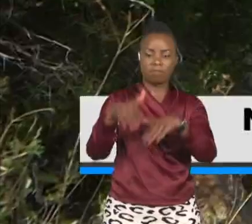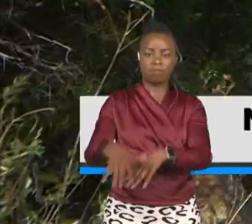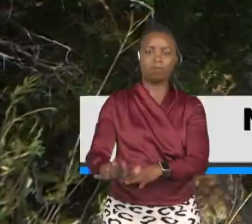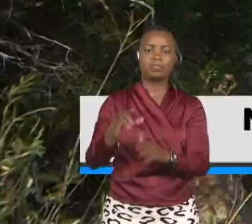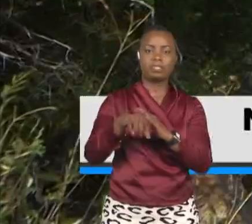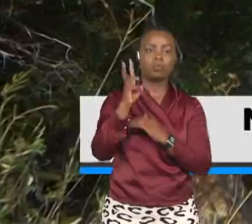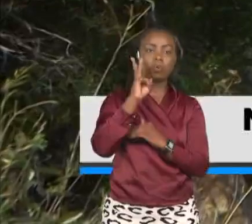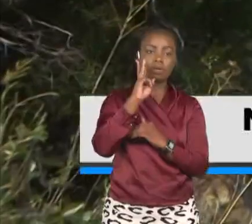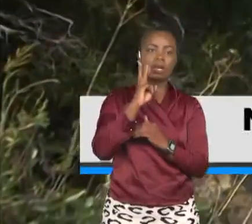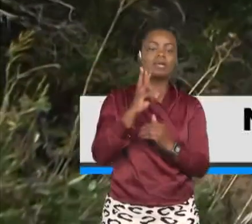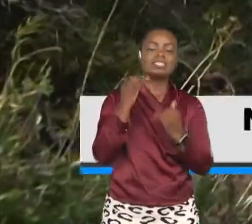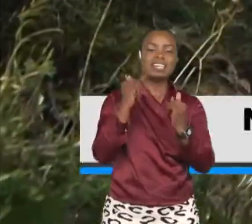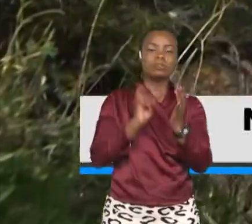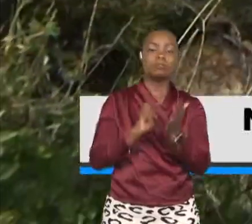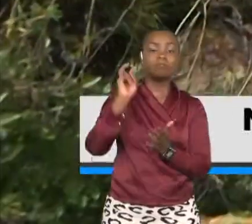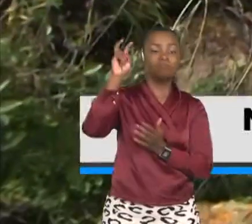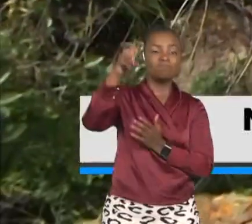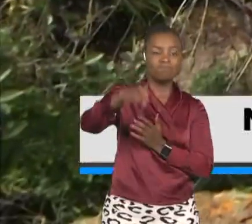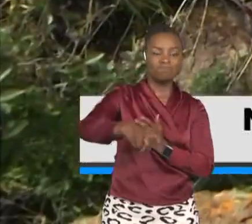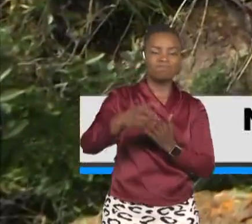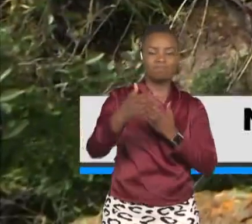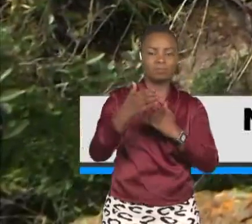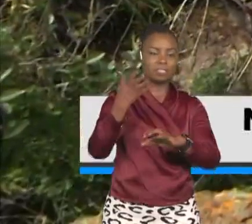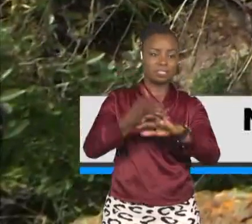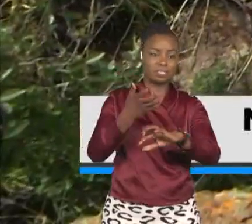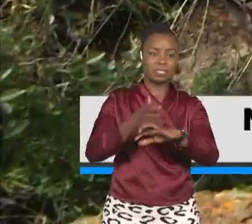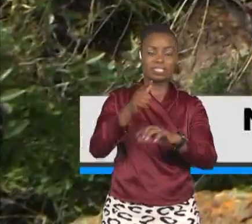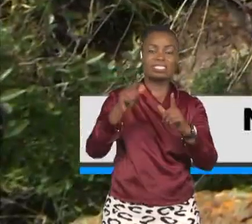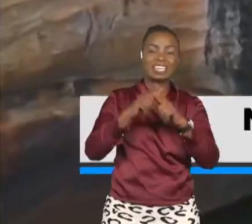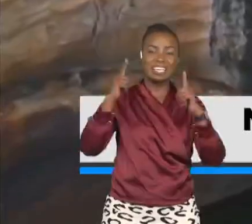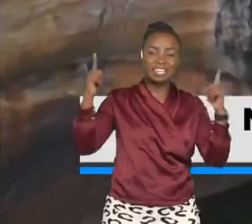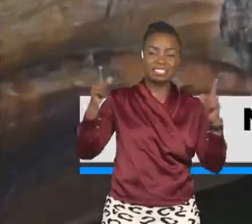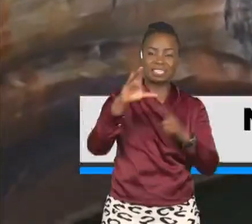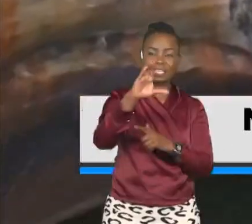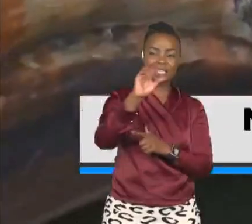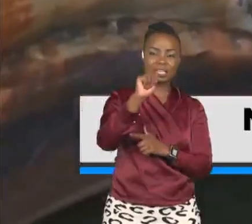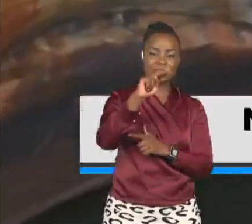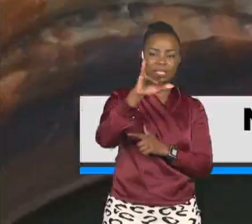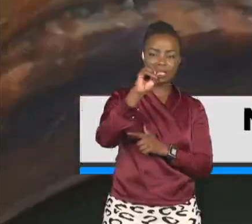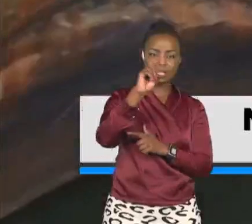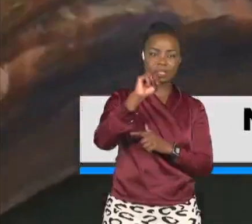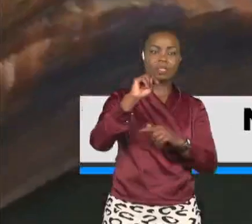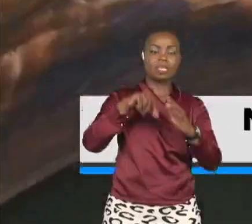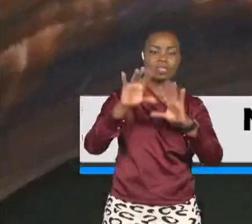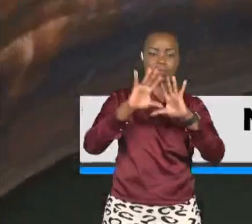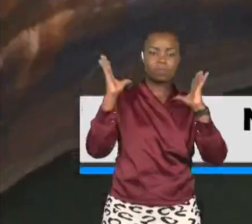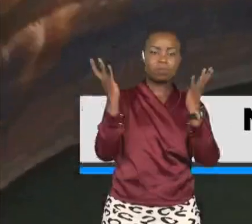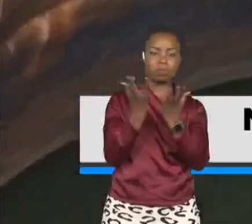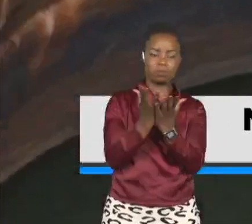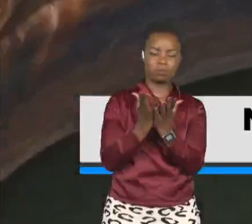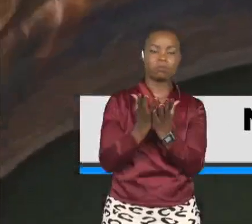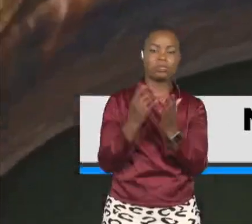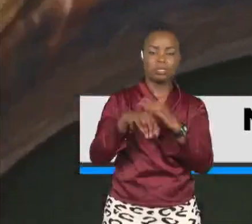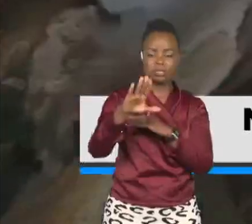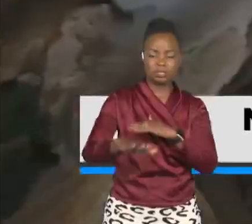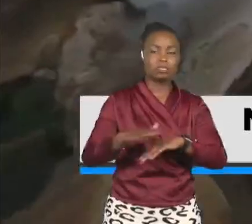basins flanked by red rocks, and what is said to be the greenest canyon on earth when they scouted the Drakensberg Escarpment region of Western Mpumalanga,